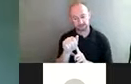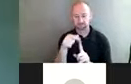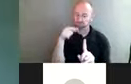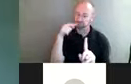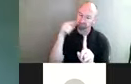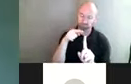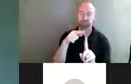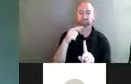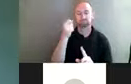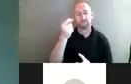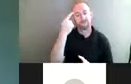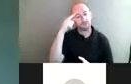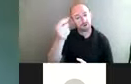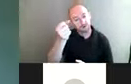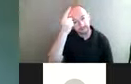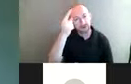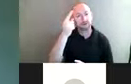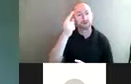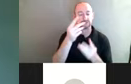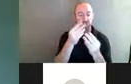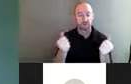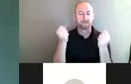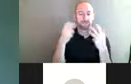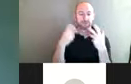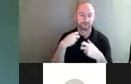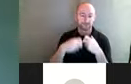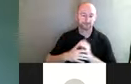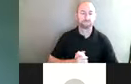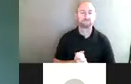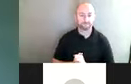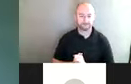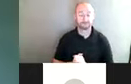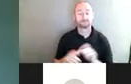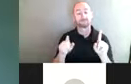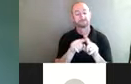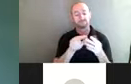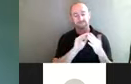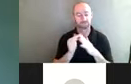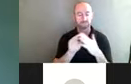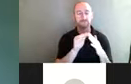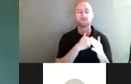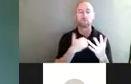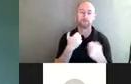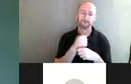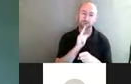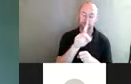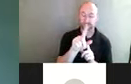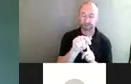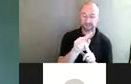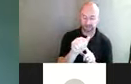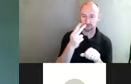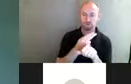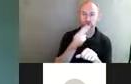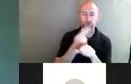of understanding and solving a lot of those problems. So as a community, we really want to ensure that the data are being used